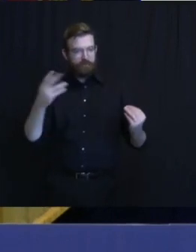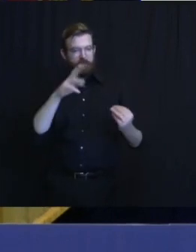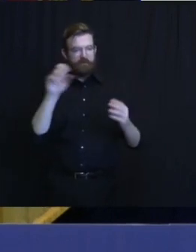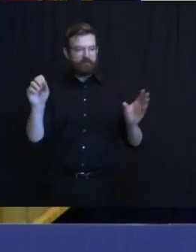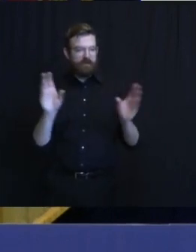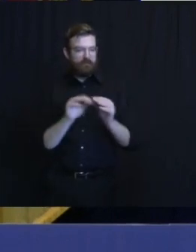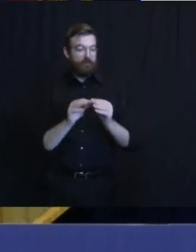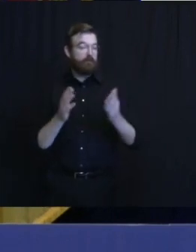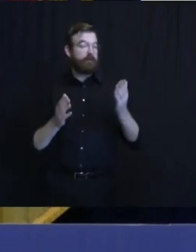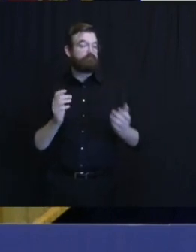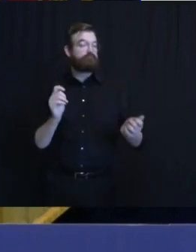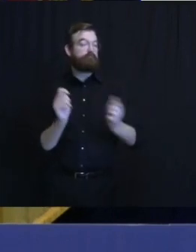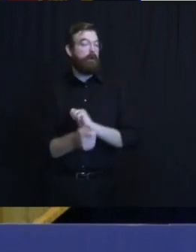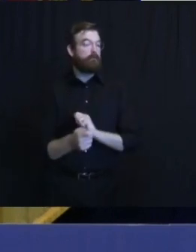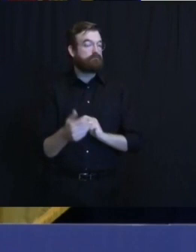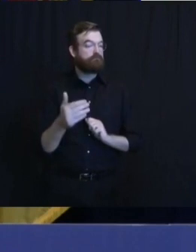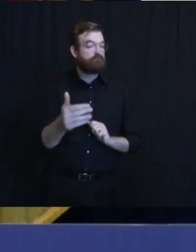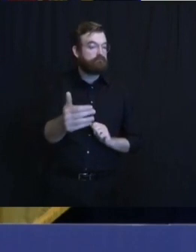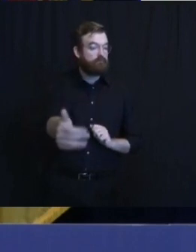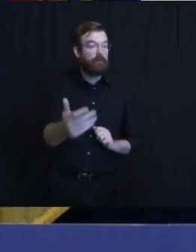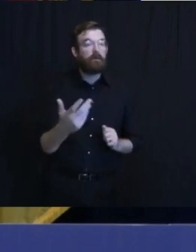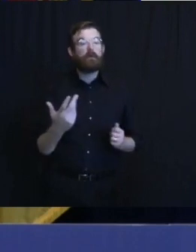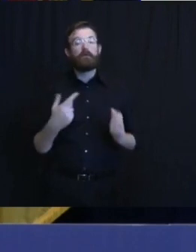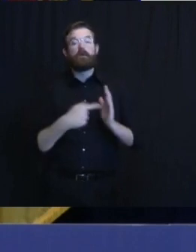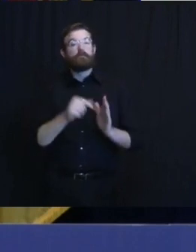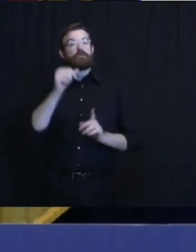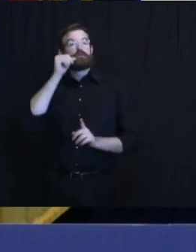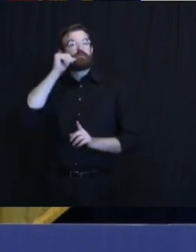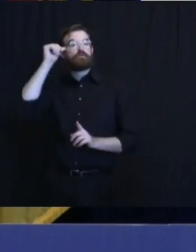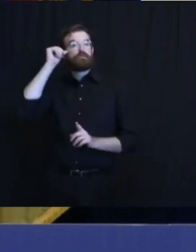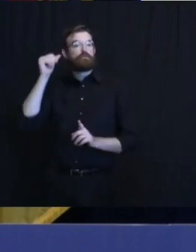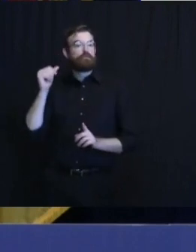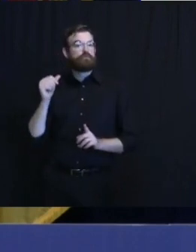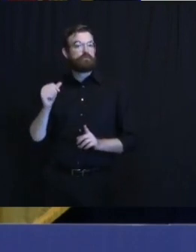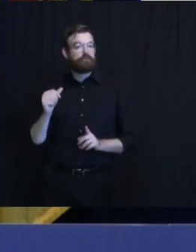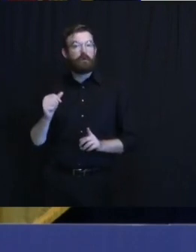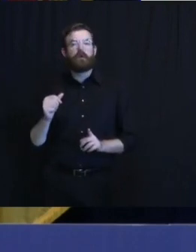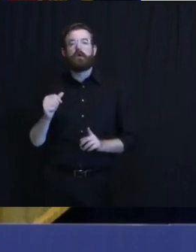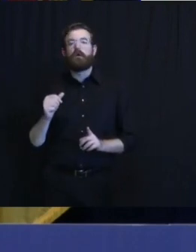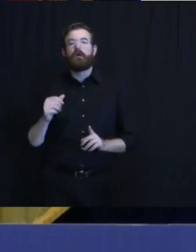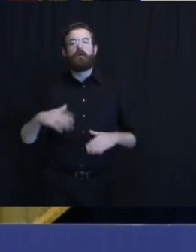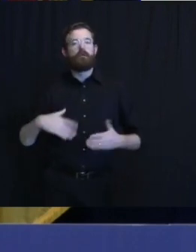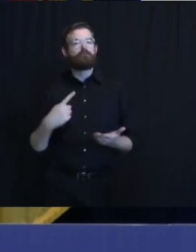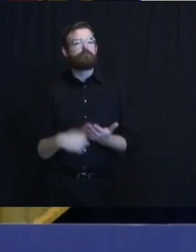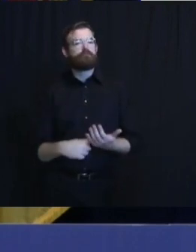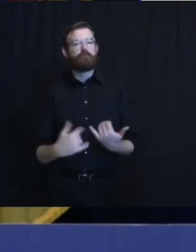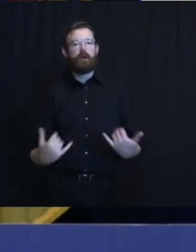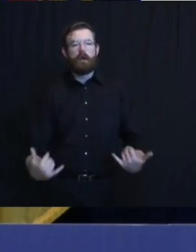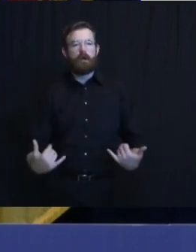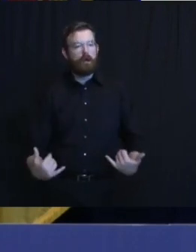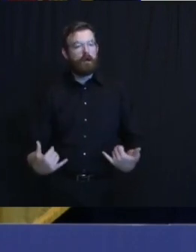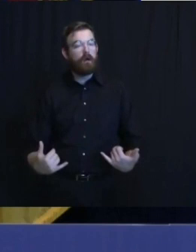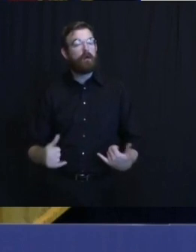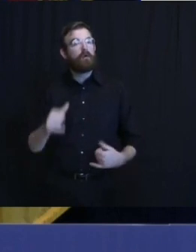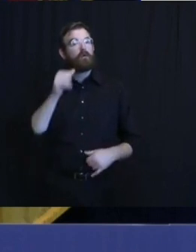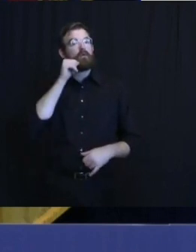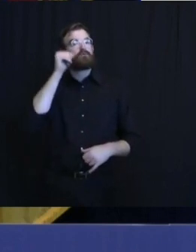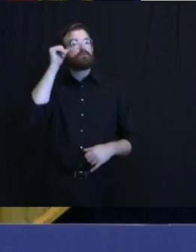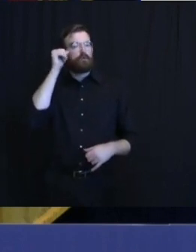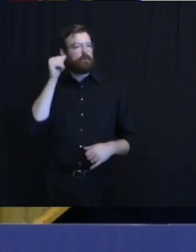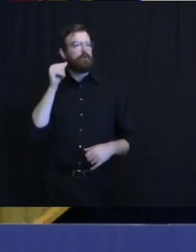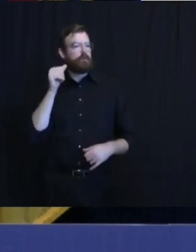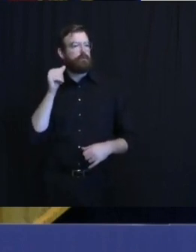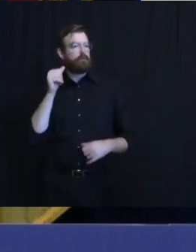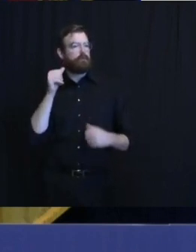people were making their first claims for unemployment insurance. And we're certainly still in the throes. It's better